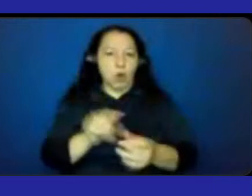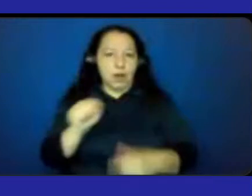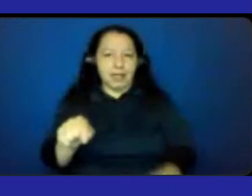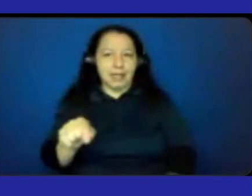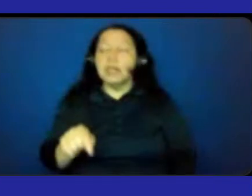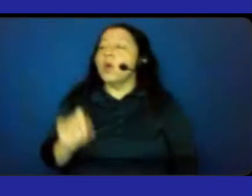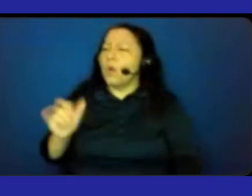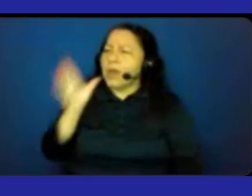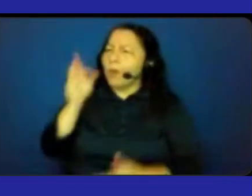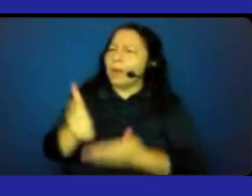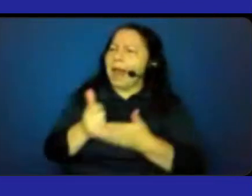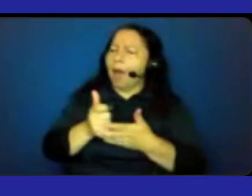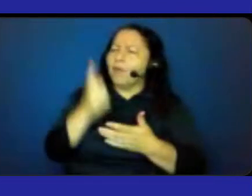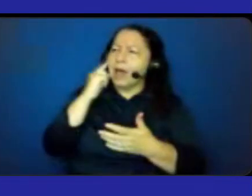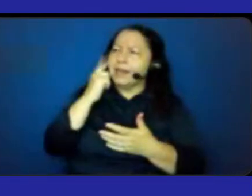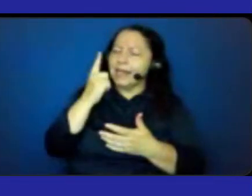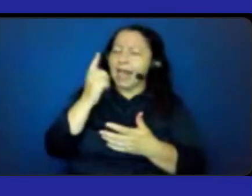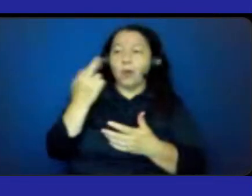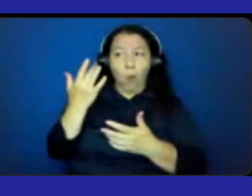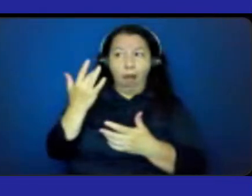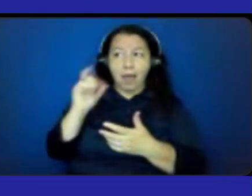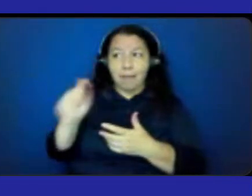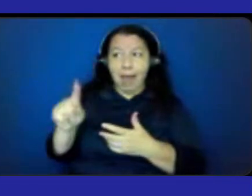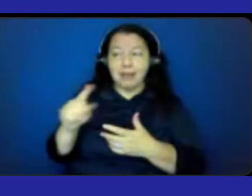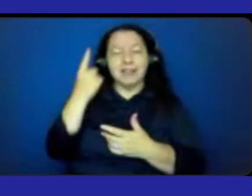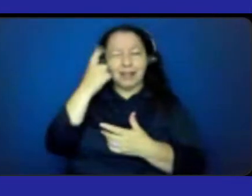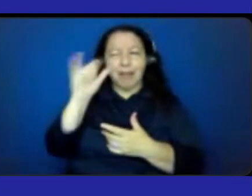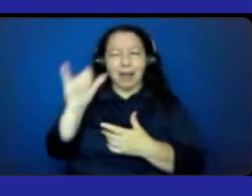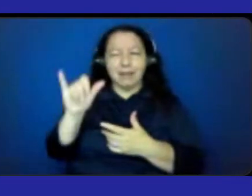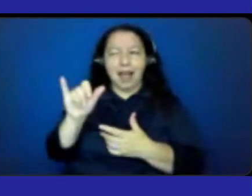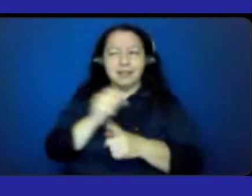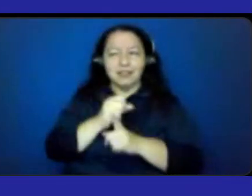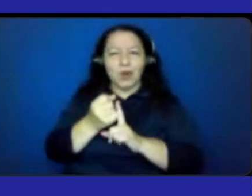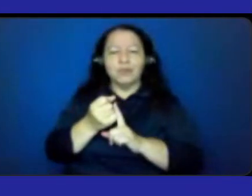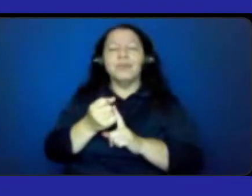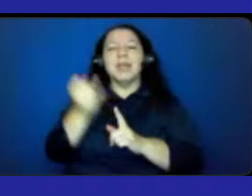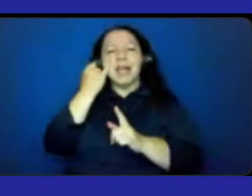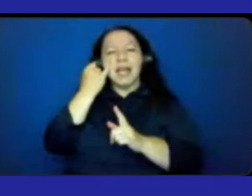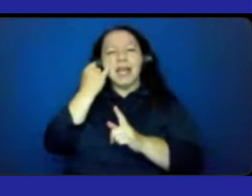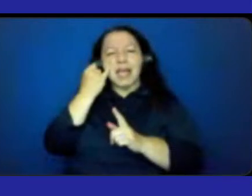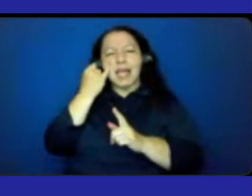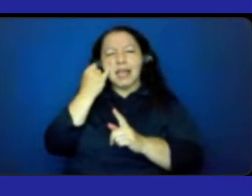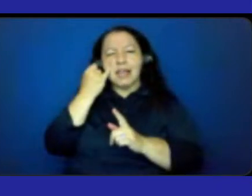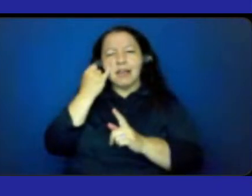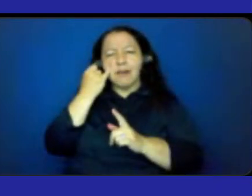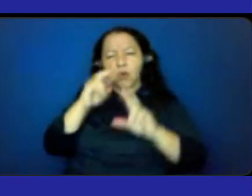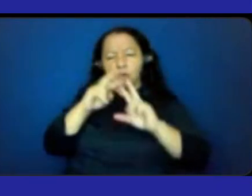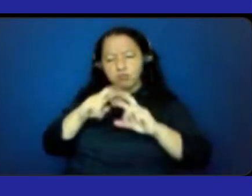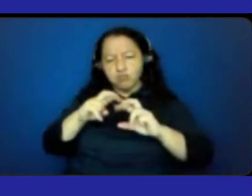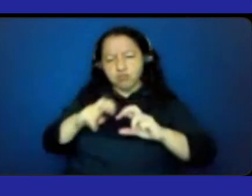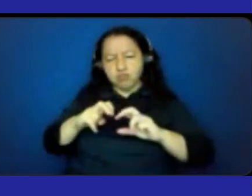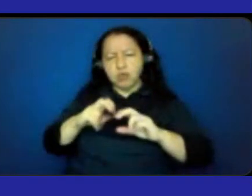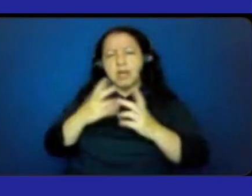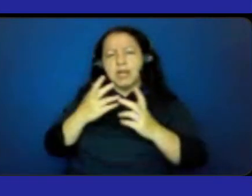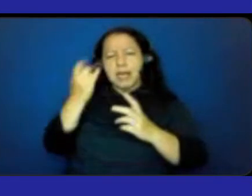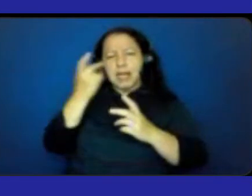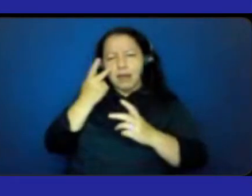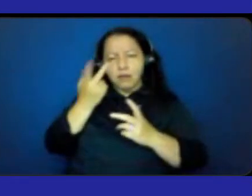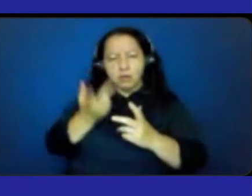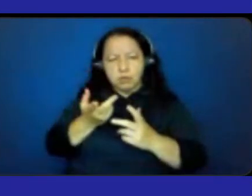I ask in part because I suspected that would be the case. You know, if you look at the breakdown, the staffing, you know, if you look at the support